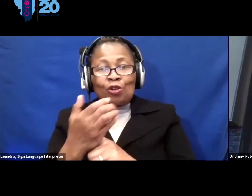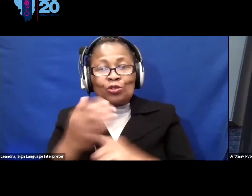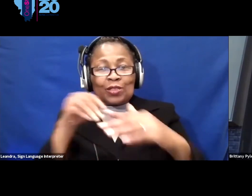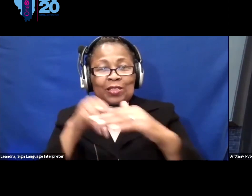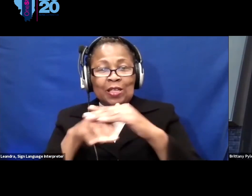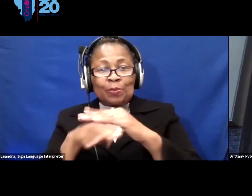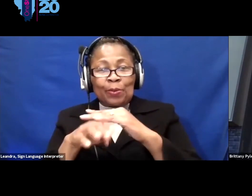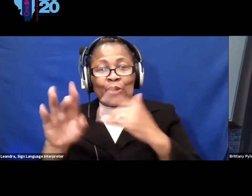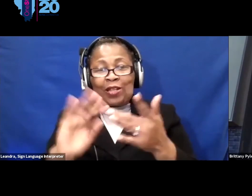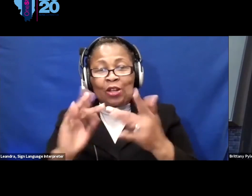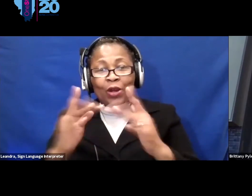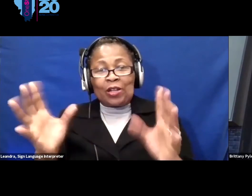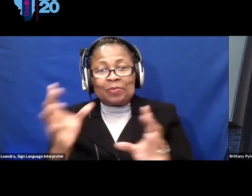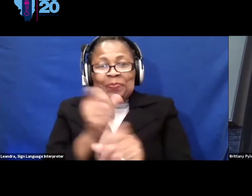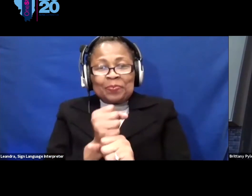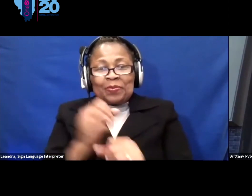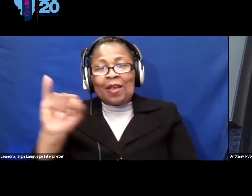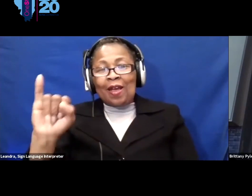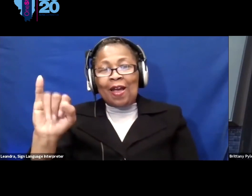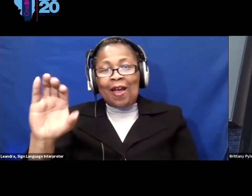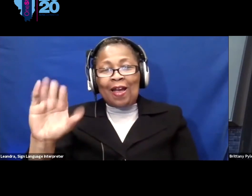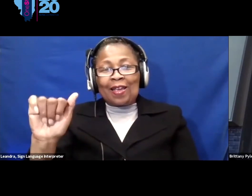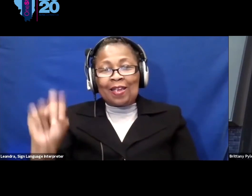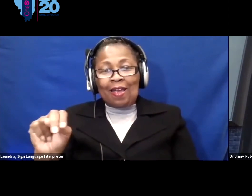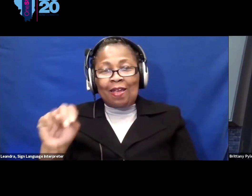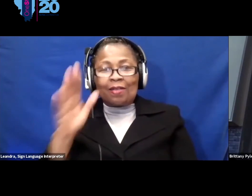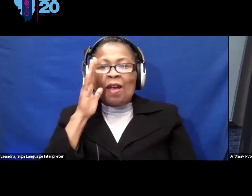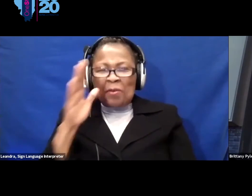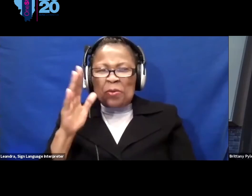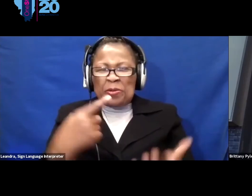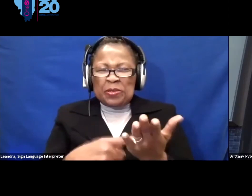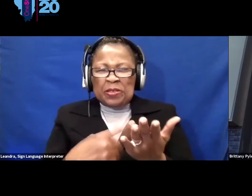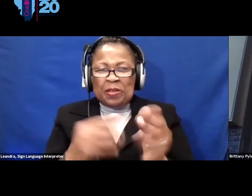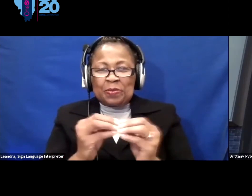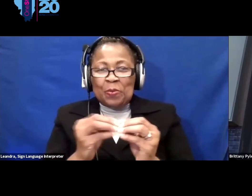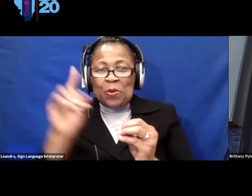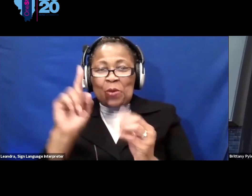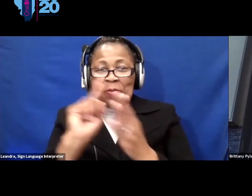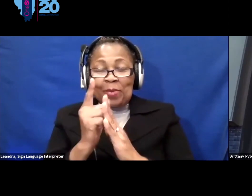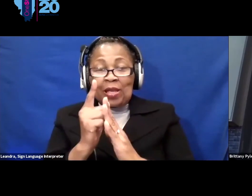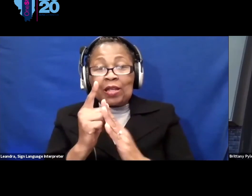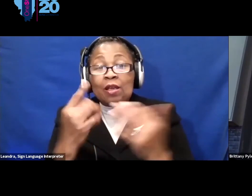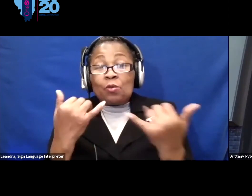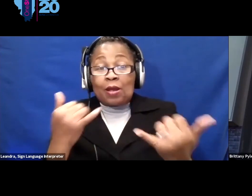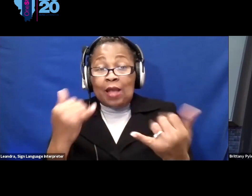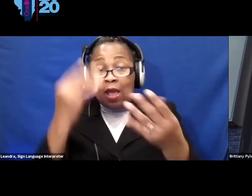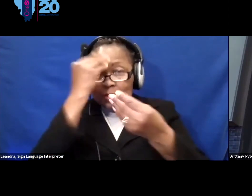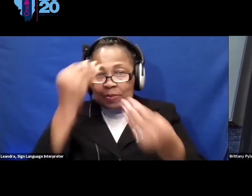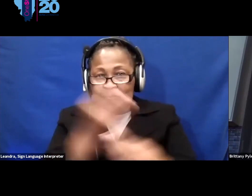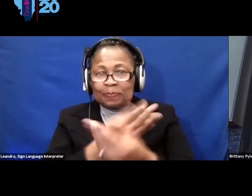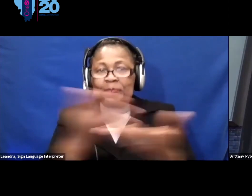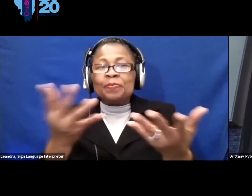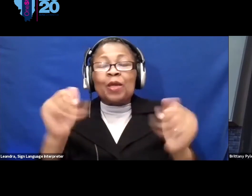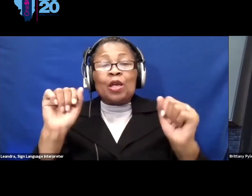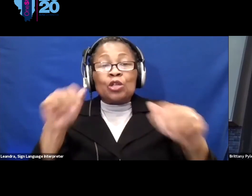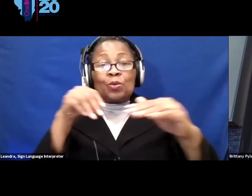Network, ICAN, which you'll hear about a little more in a minute. I am just tuning in right now to let you know that you can